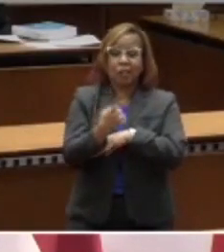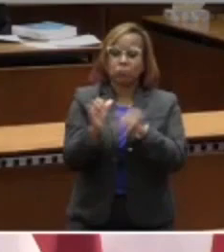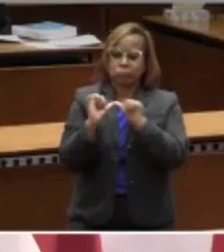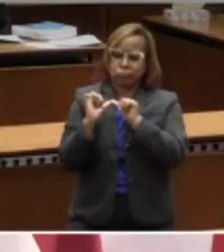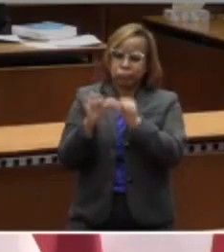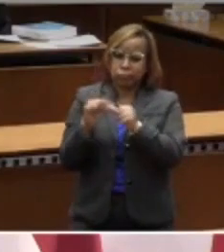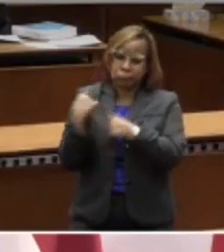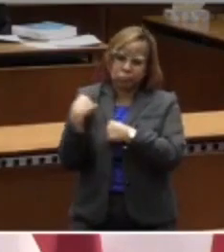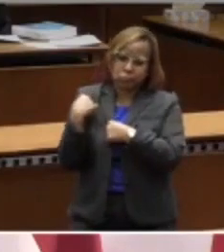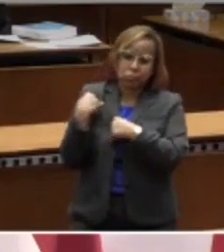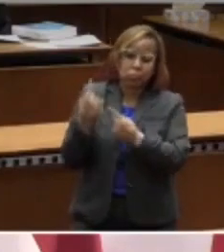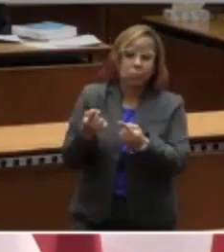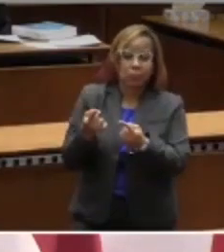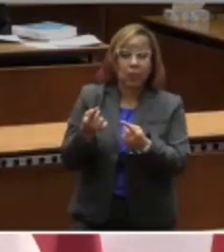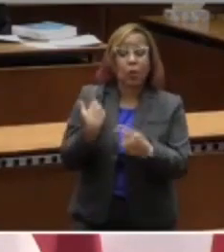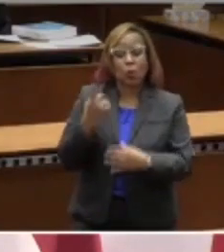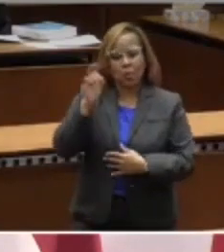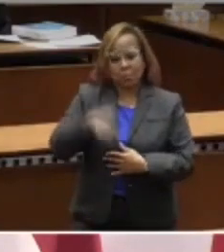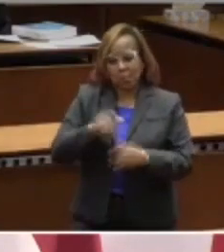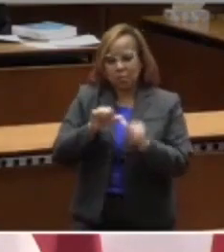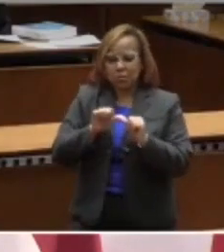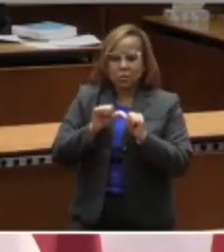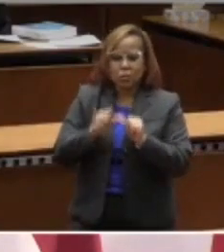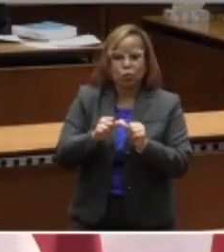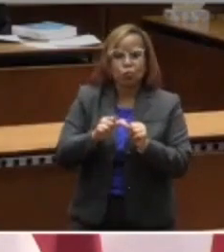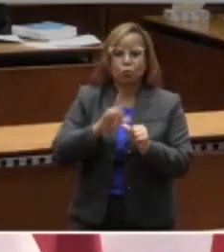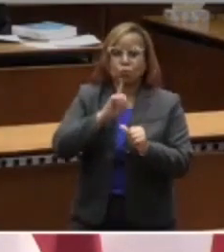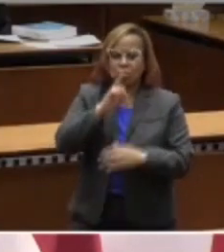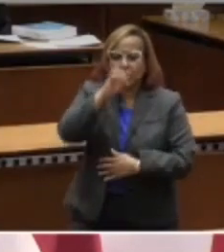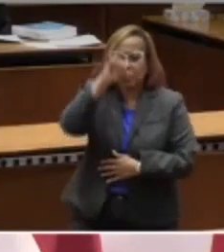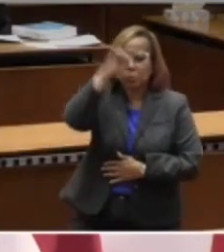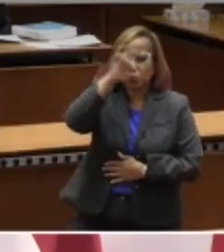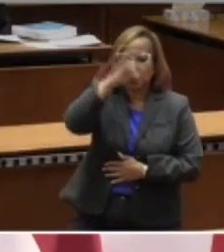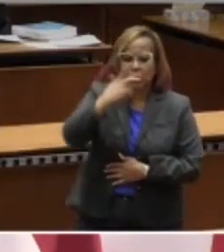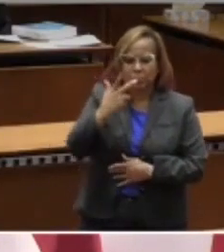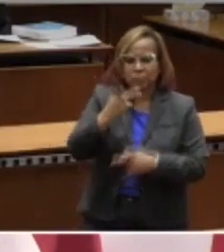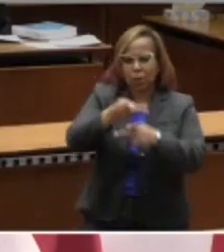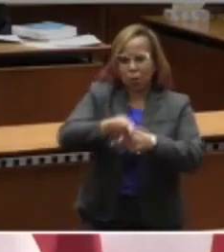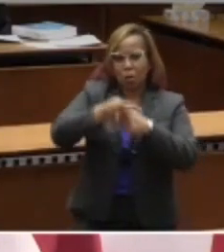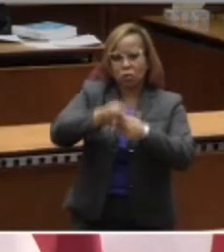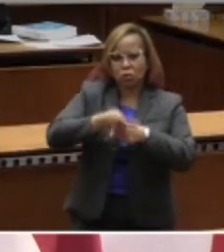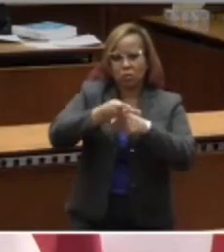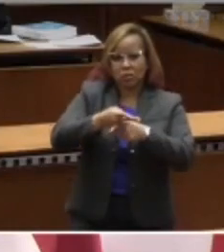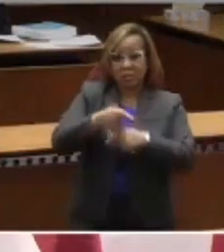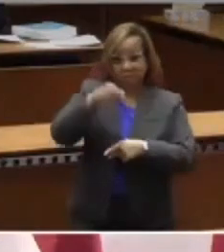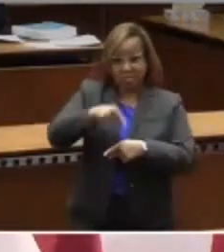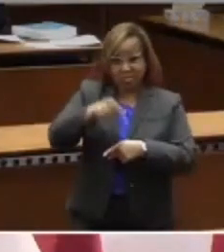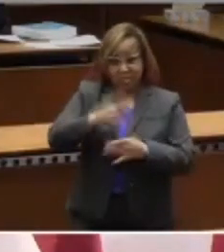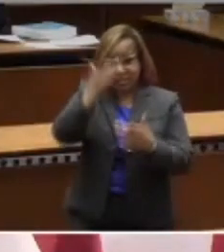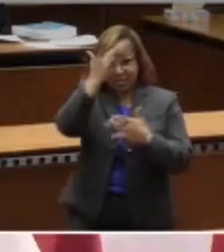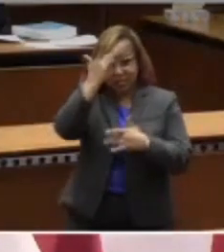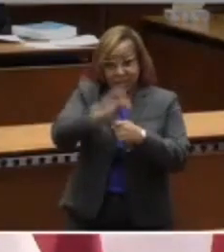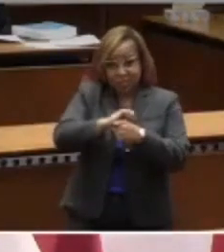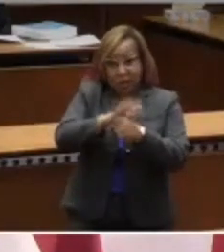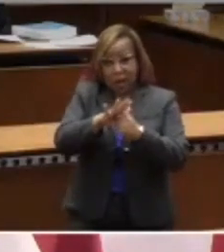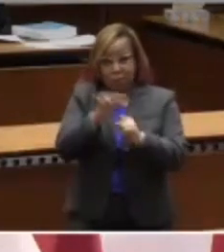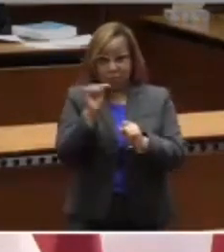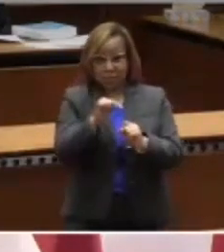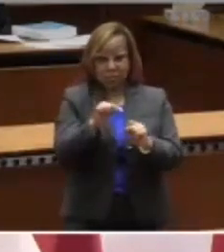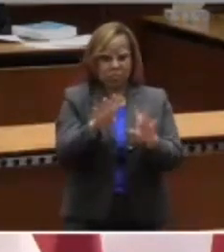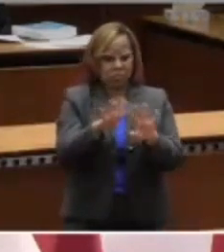season. And therefore, we must continue to be prudent and cautious. This virus is very